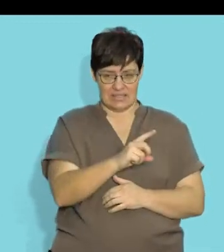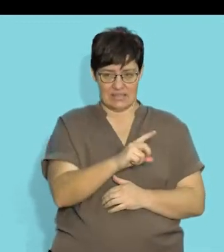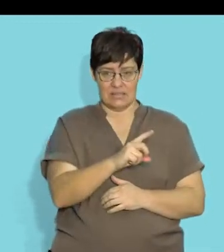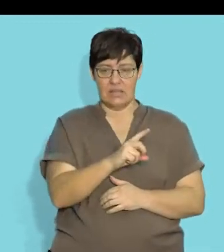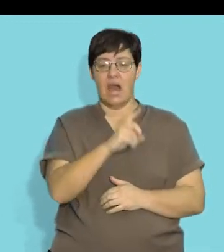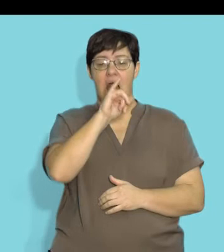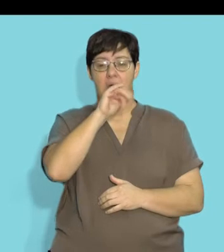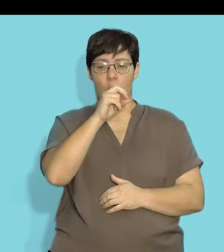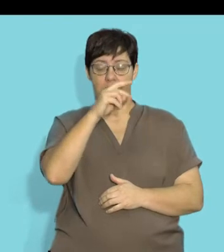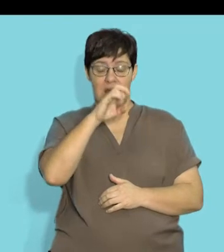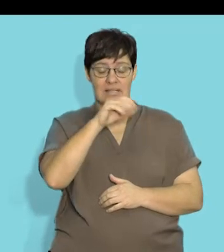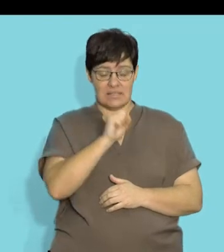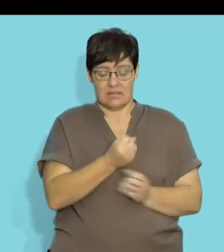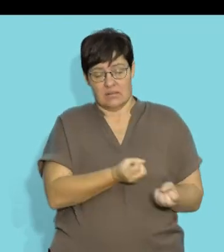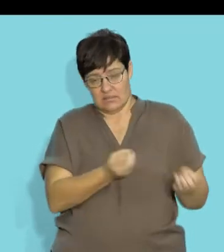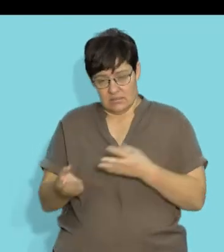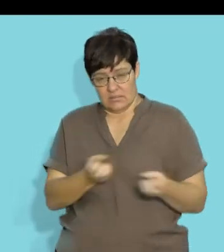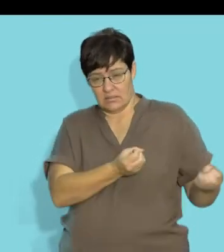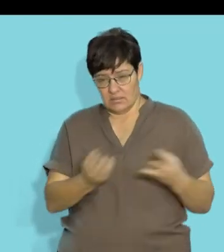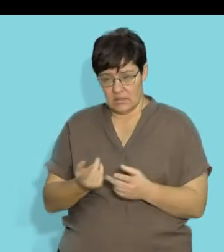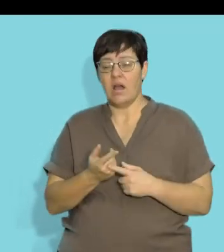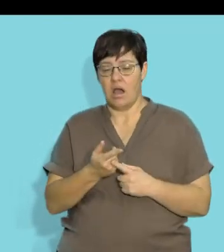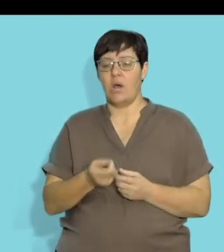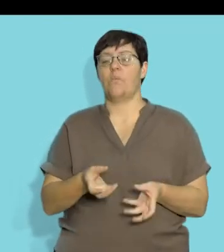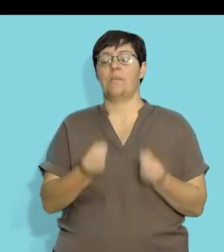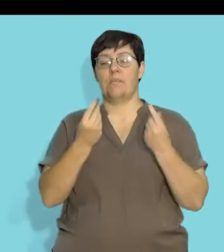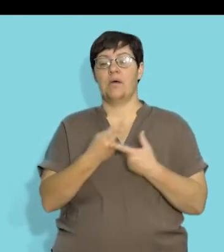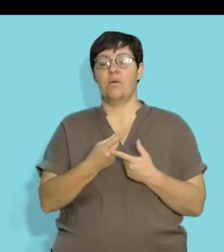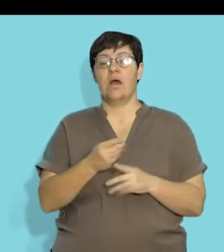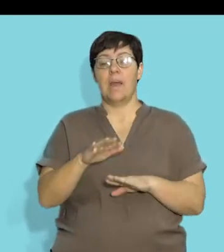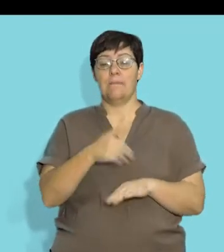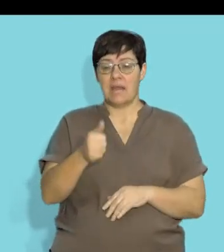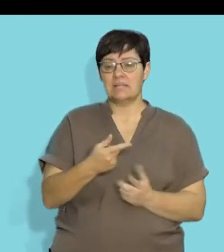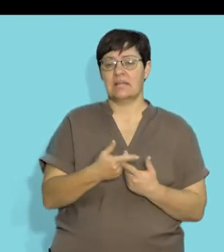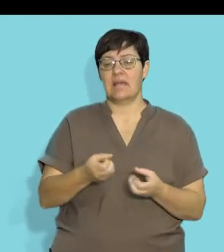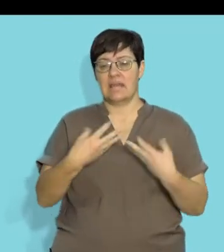will ionize to give us H plus ion, while bases, they give us the